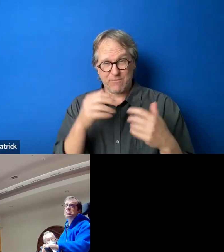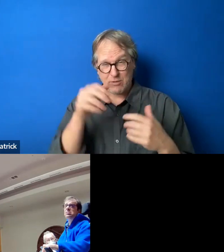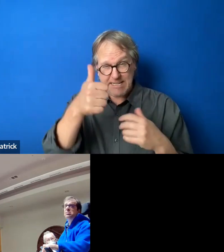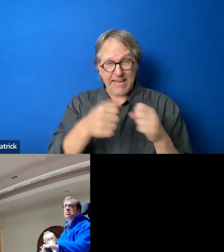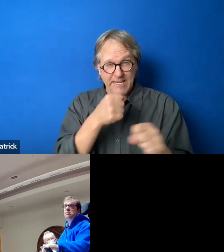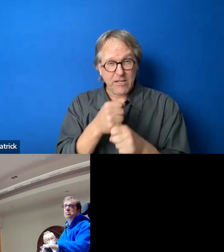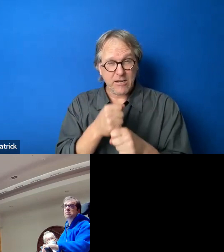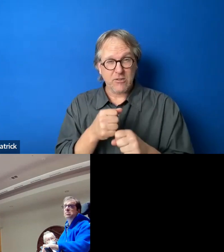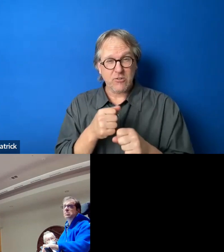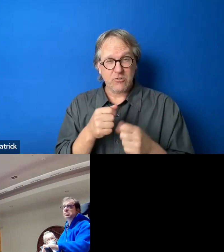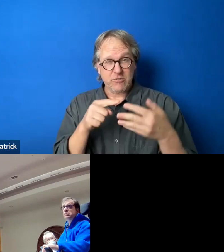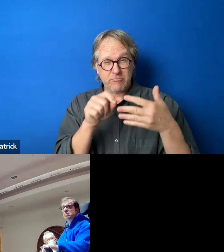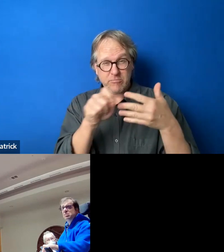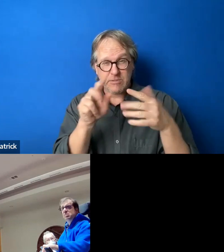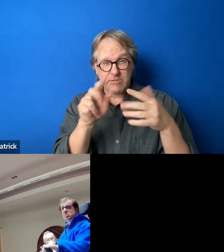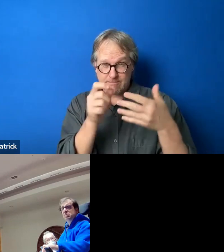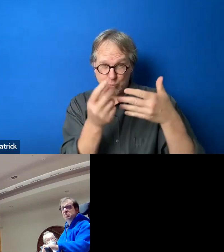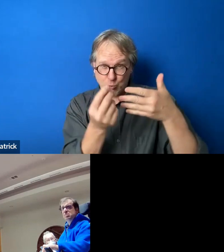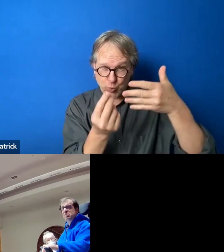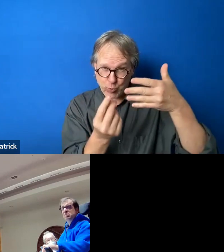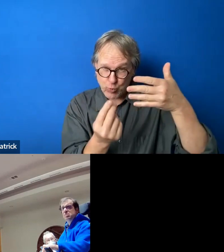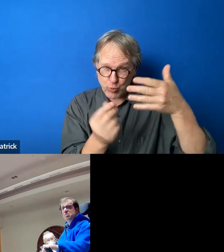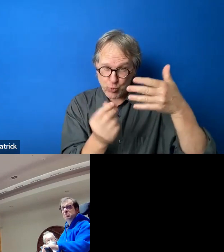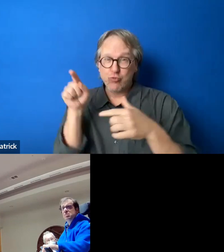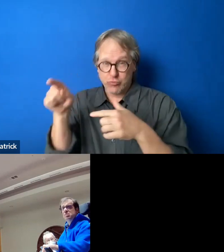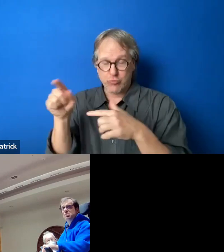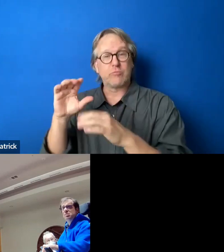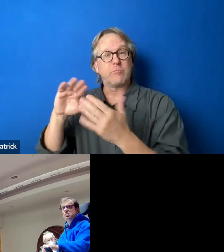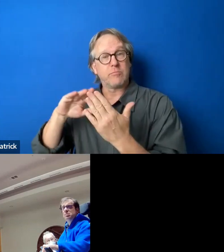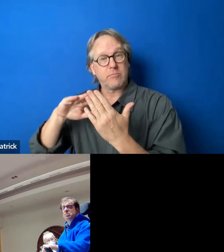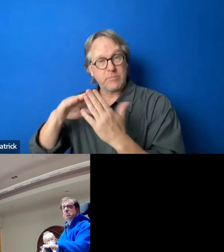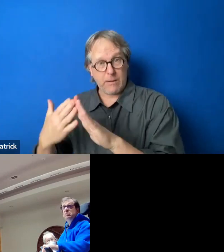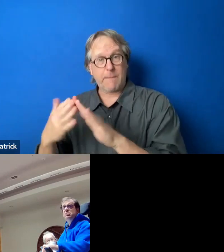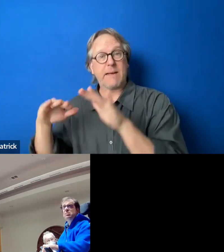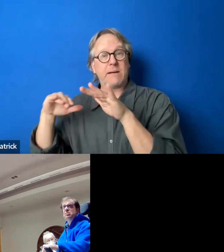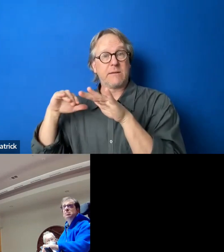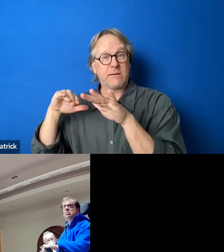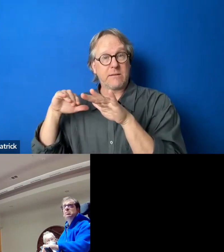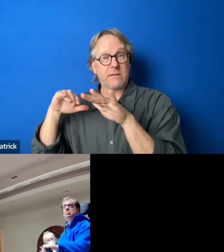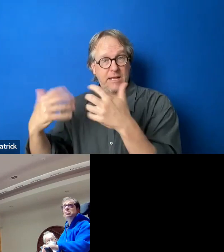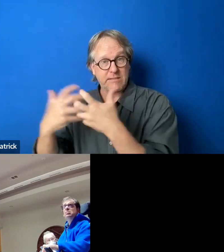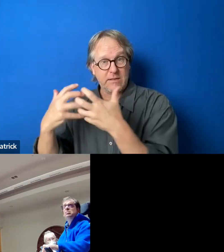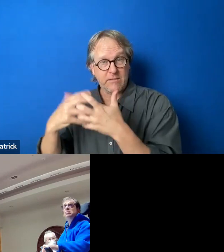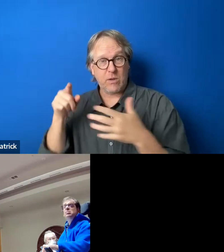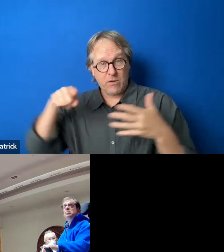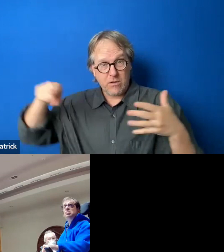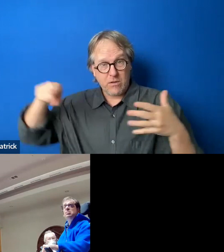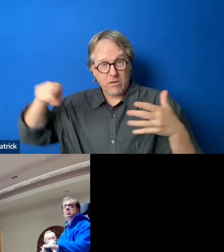And it's hard to say this, but